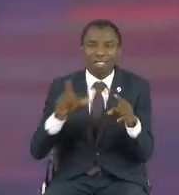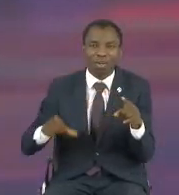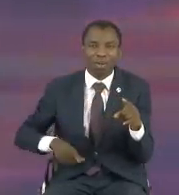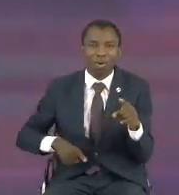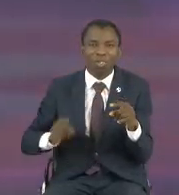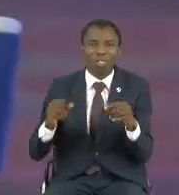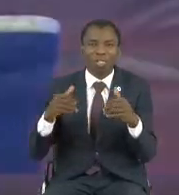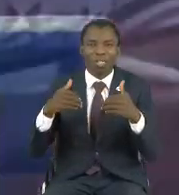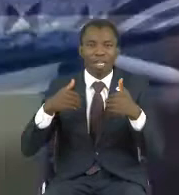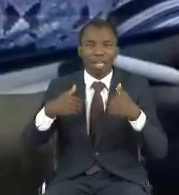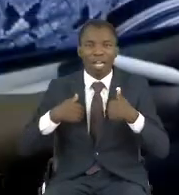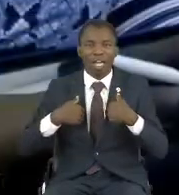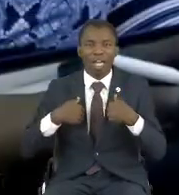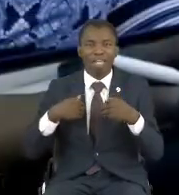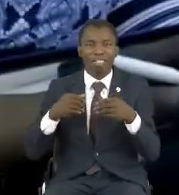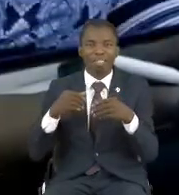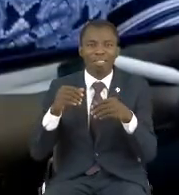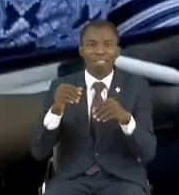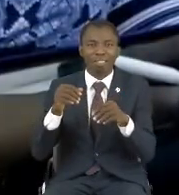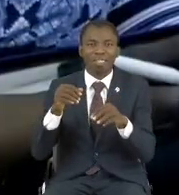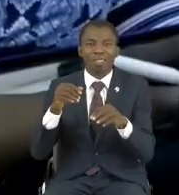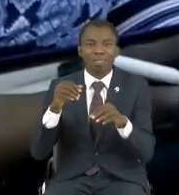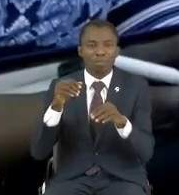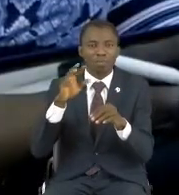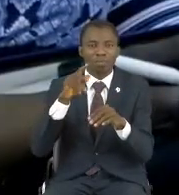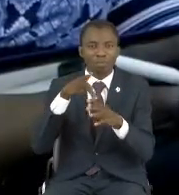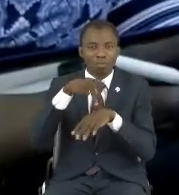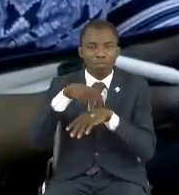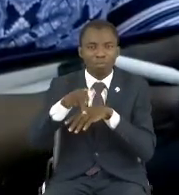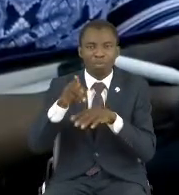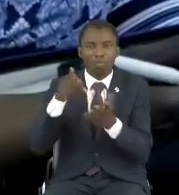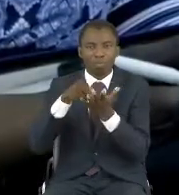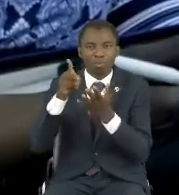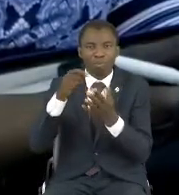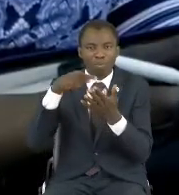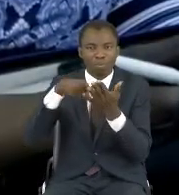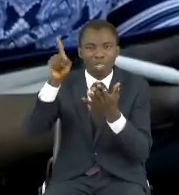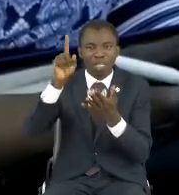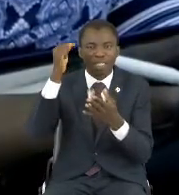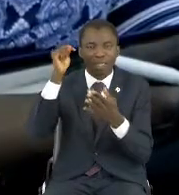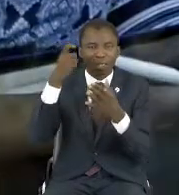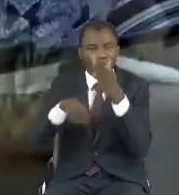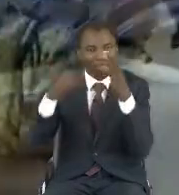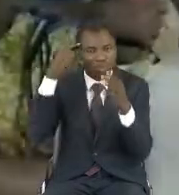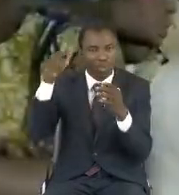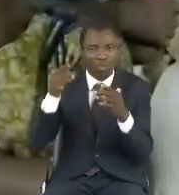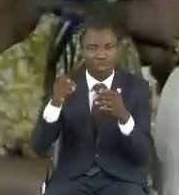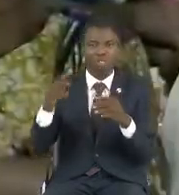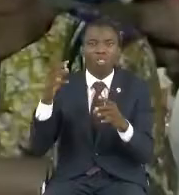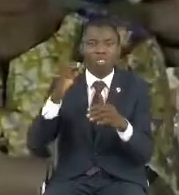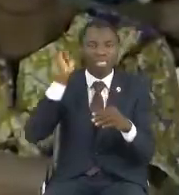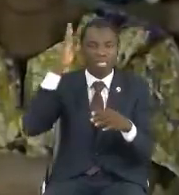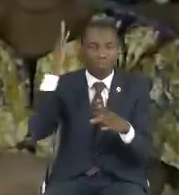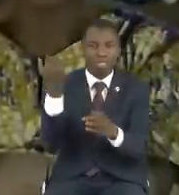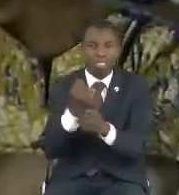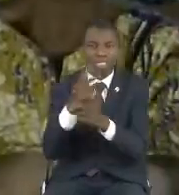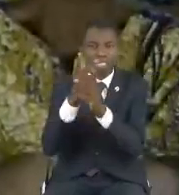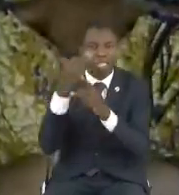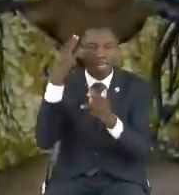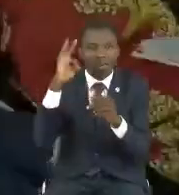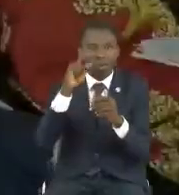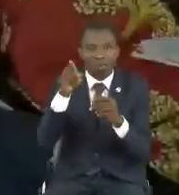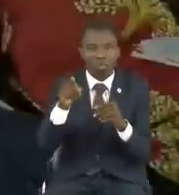the price for you. From today, he'll take care of you. He'll take care of your going